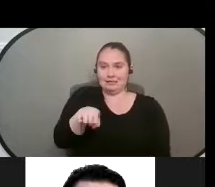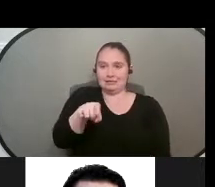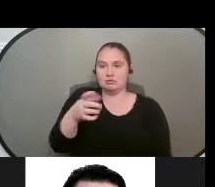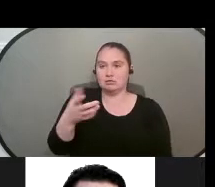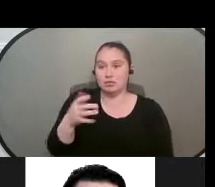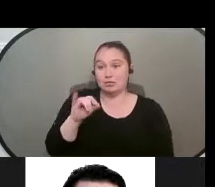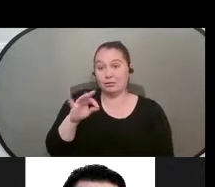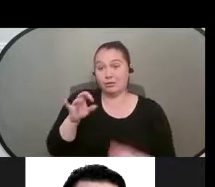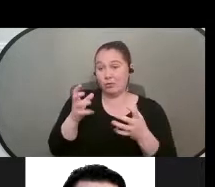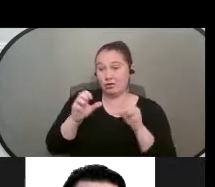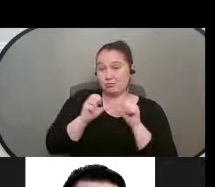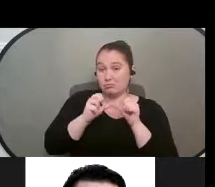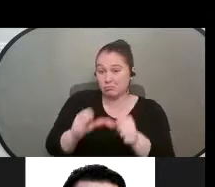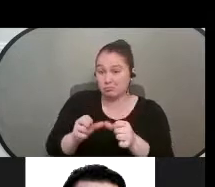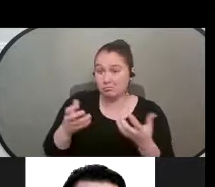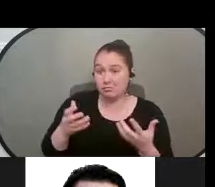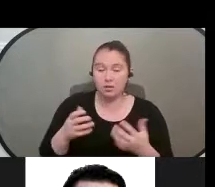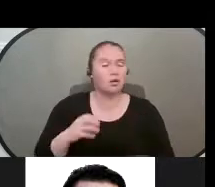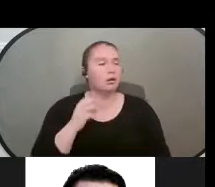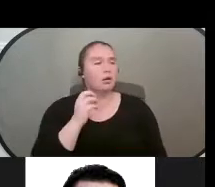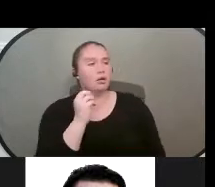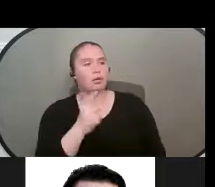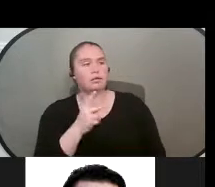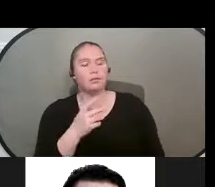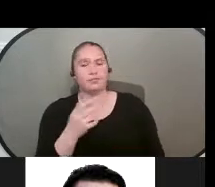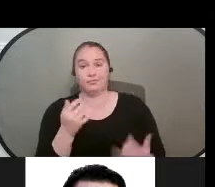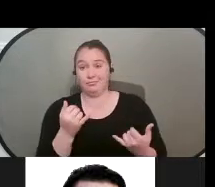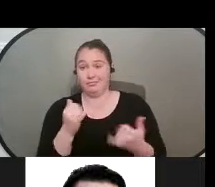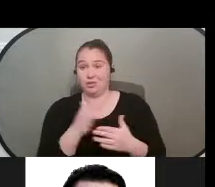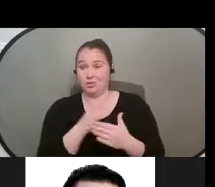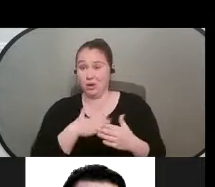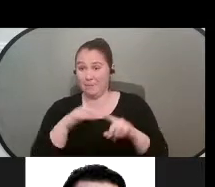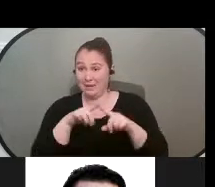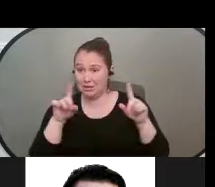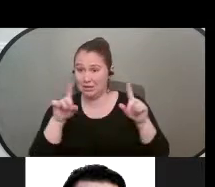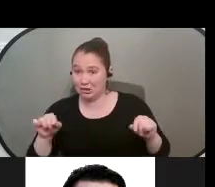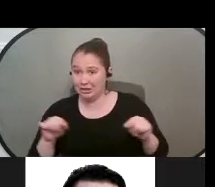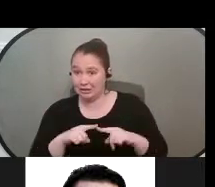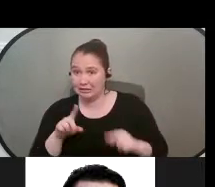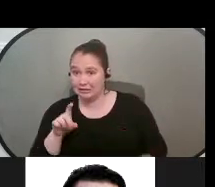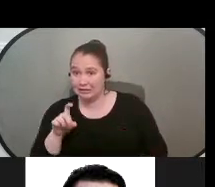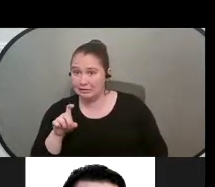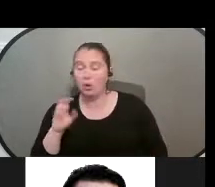Okay. So we are sharing my screen now. Okay.